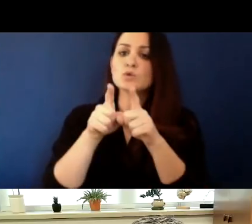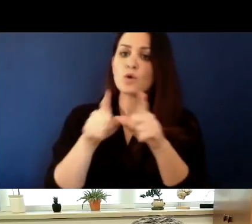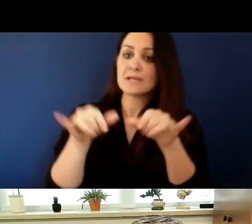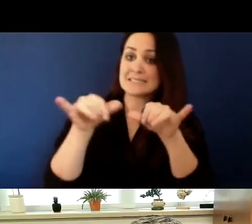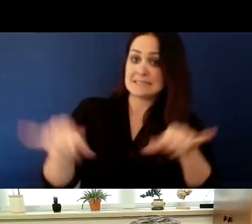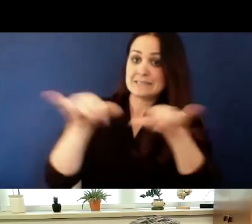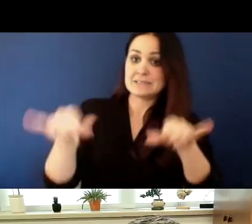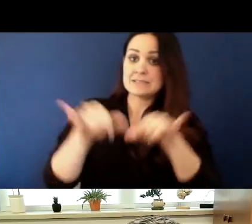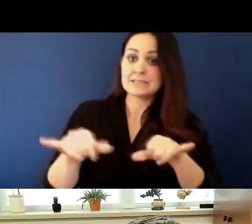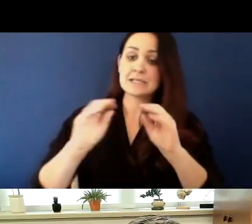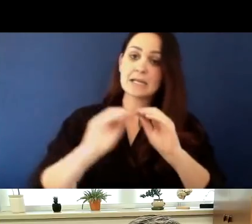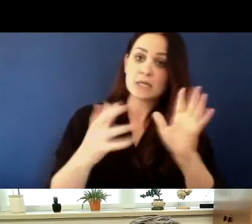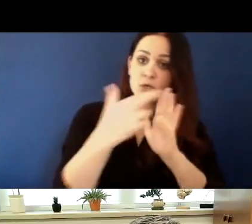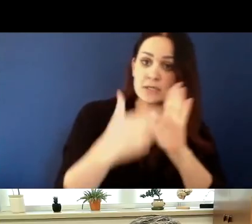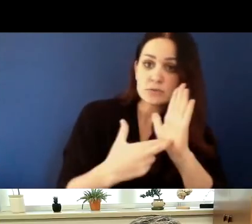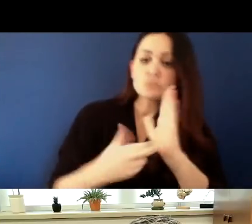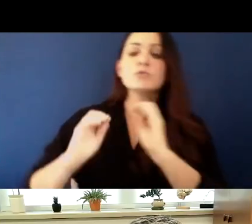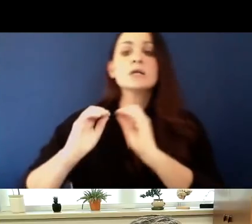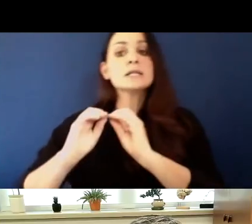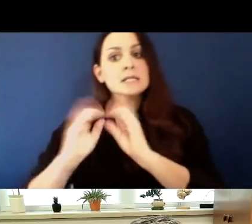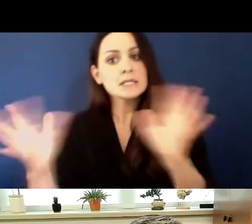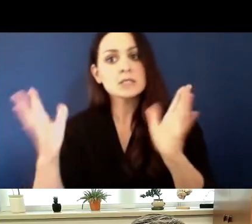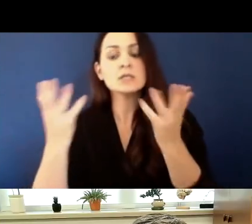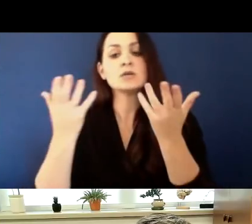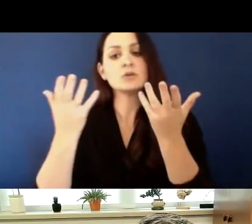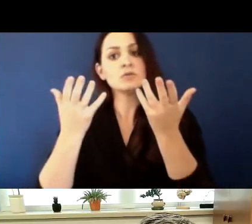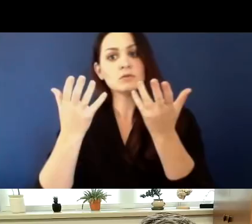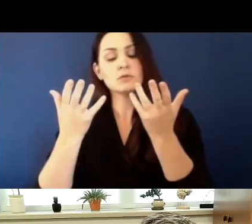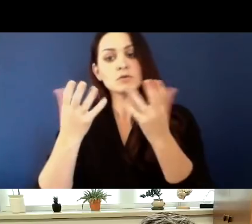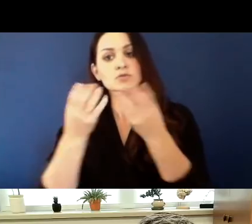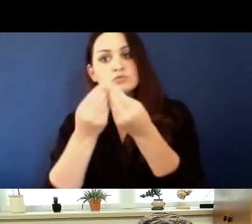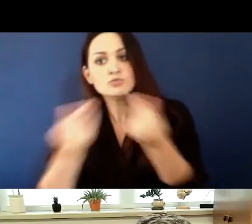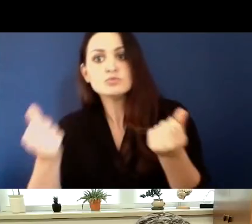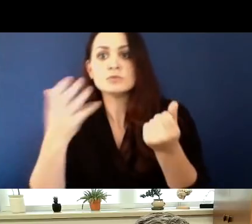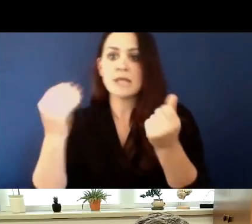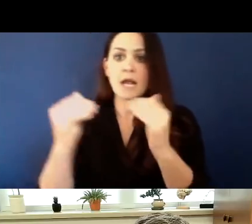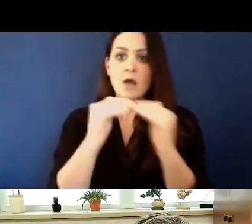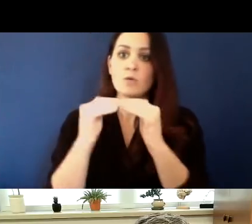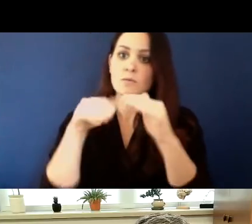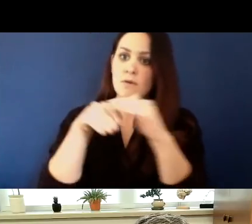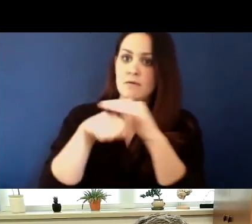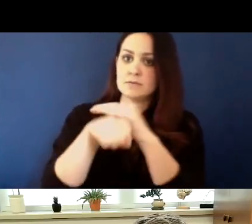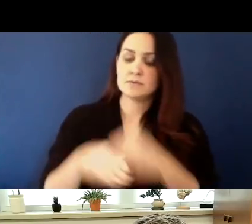communication and equitable access for the solutions that we arrived at. Next slide, please.